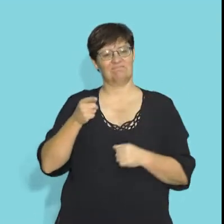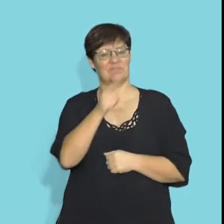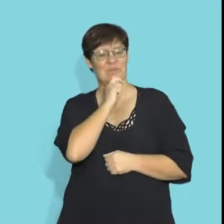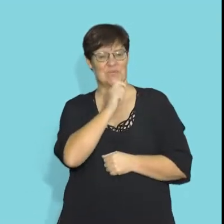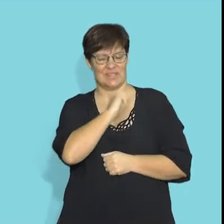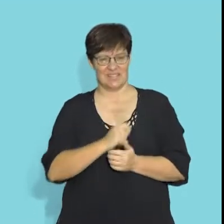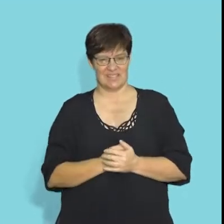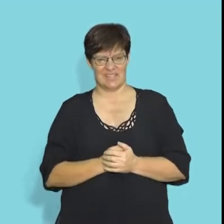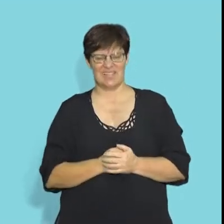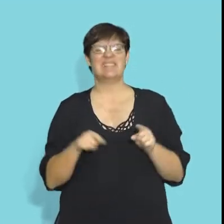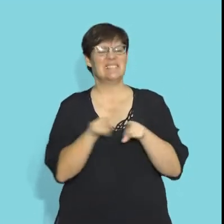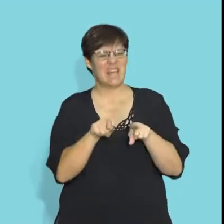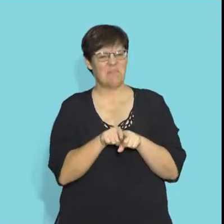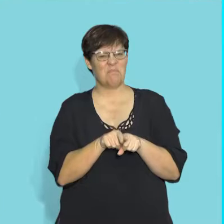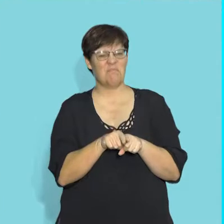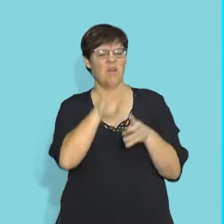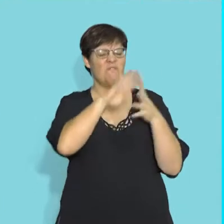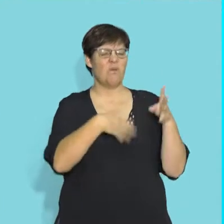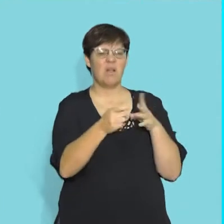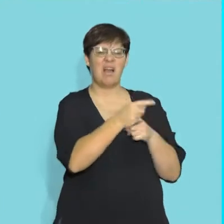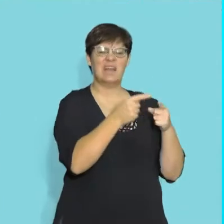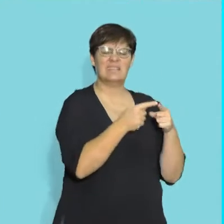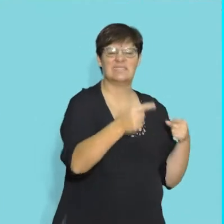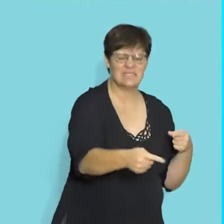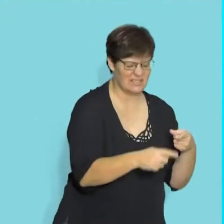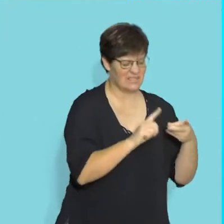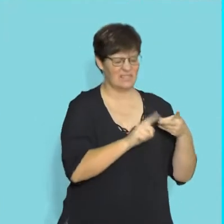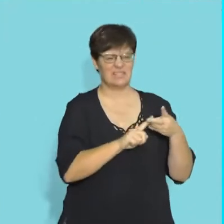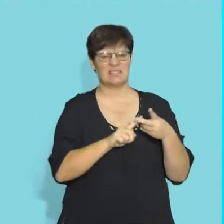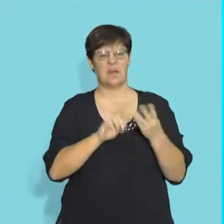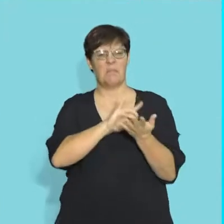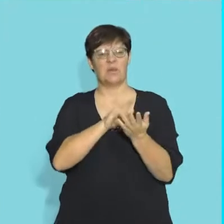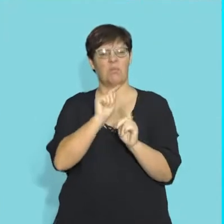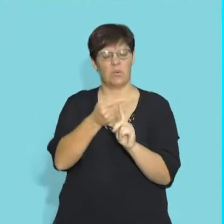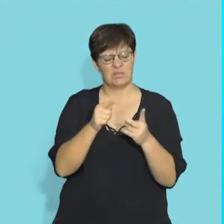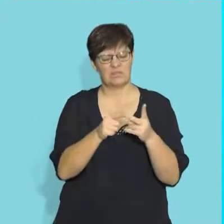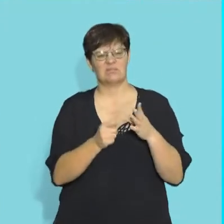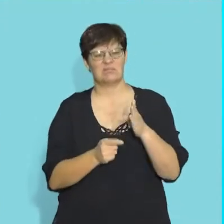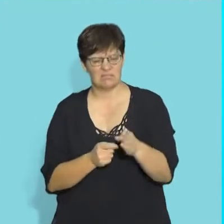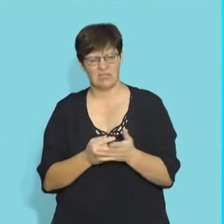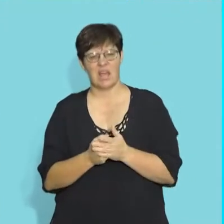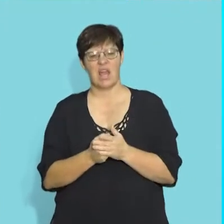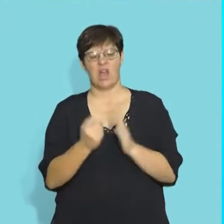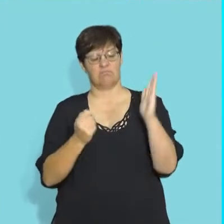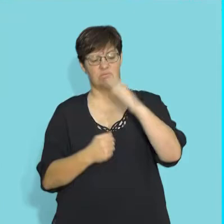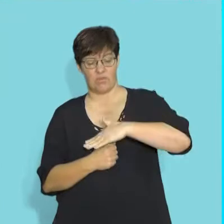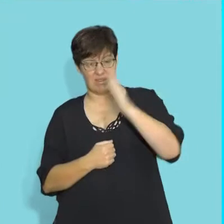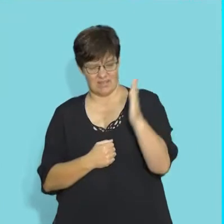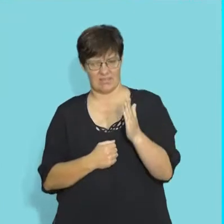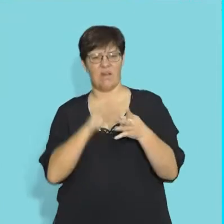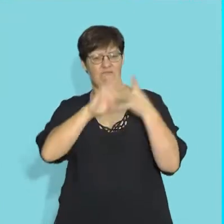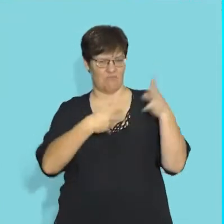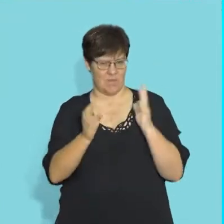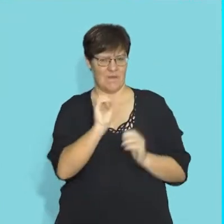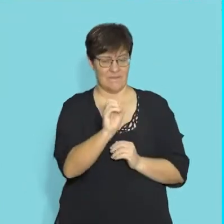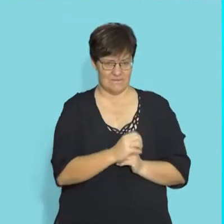all right? Exactly like we had formula for the distance and a formula for the midpoint, we've got a formula for the gradient. And again,